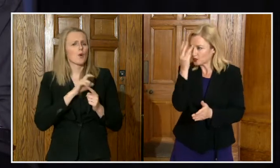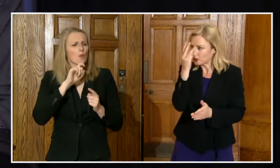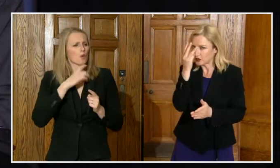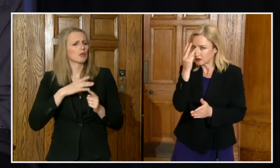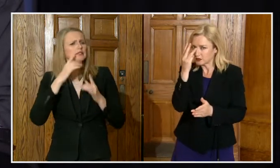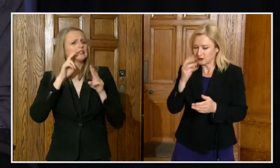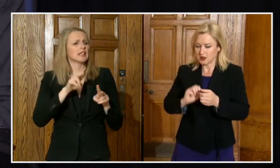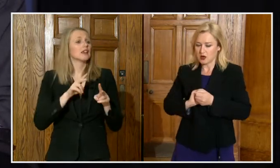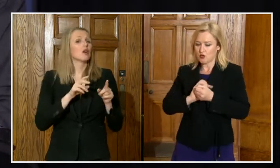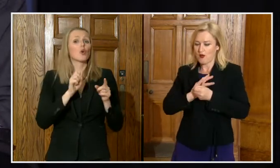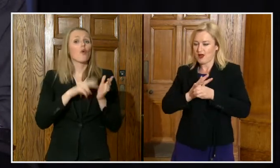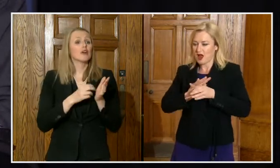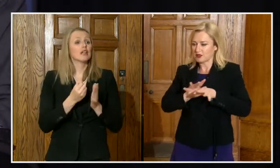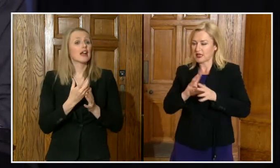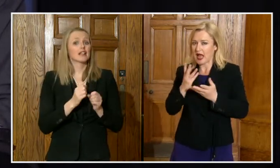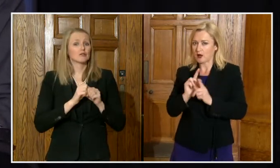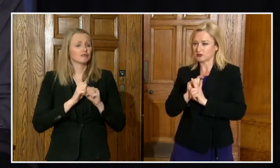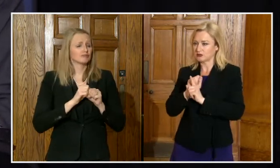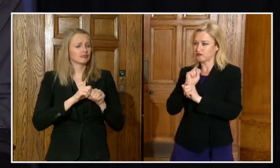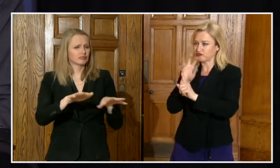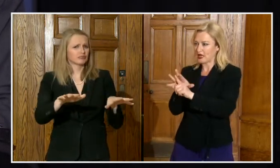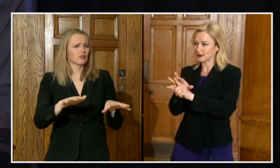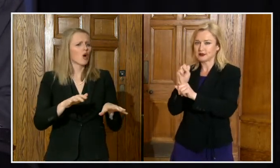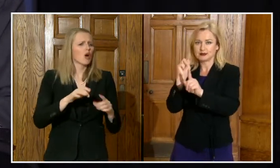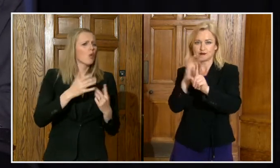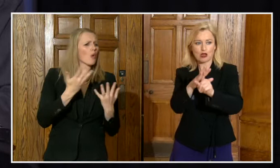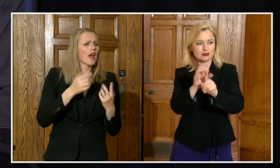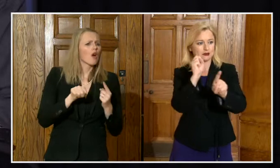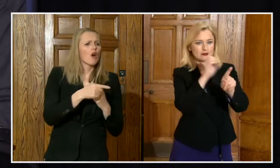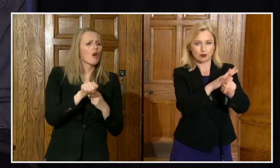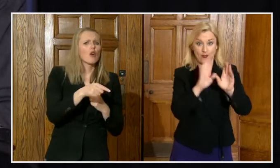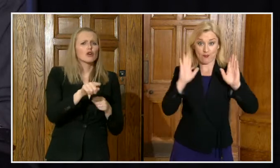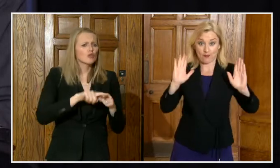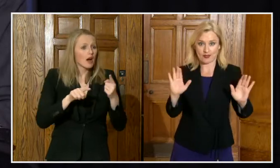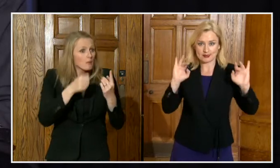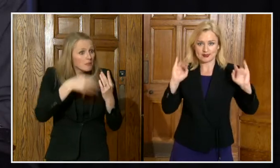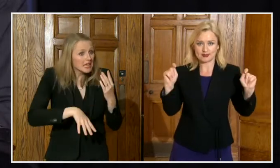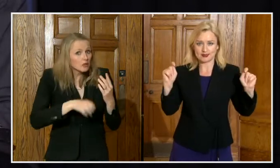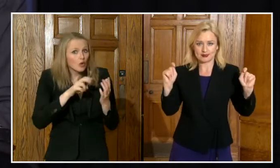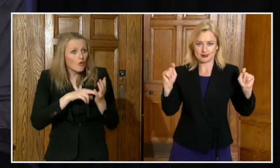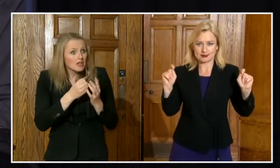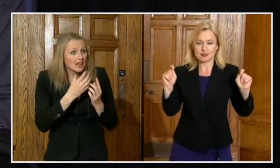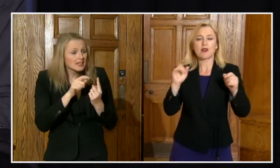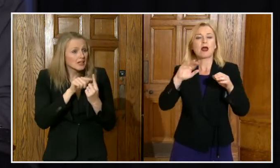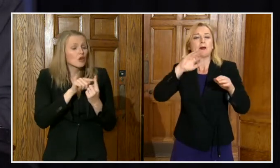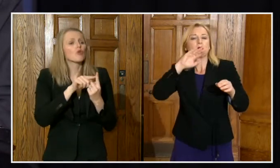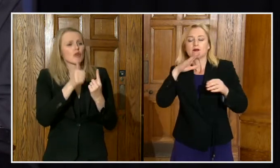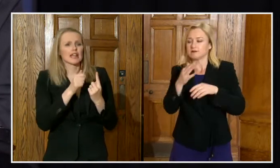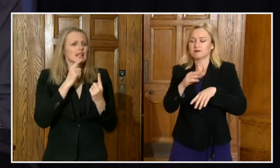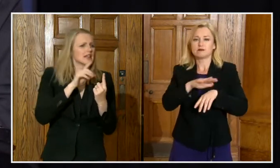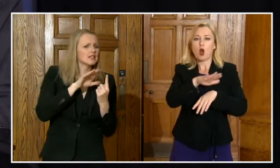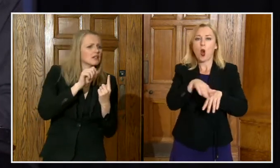transmission of COVID-19 in the community, so that's our sentinel surveys and our general practices in our